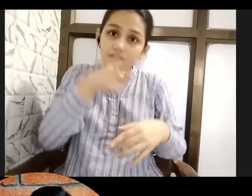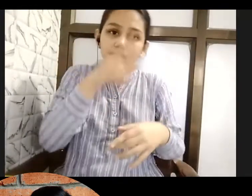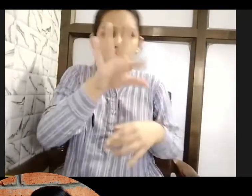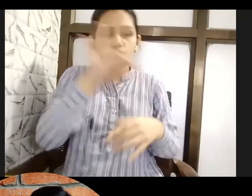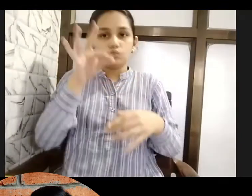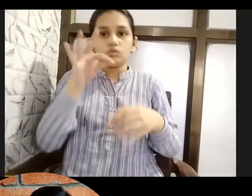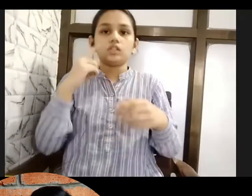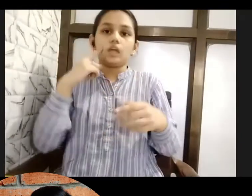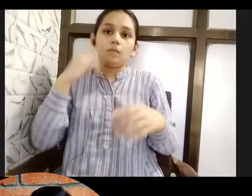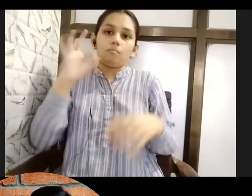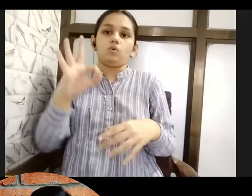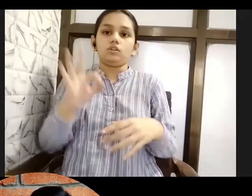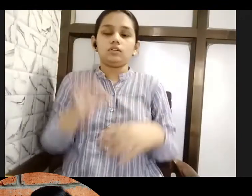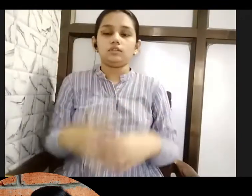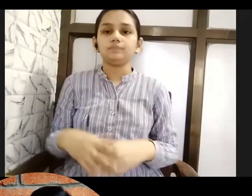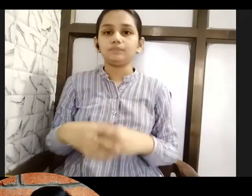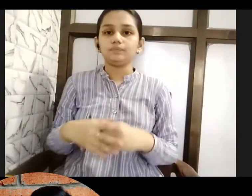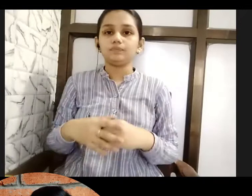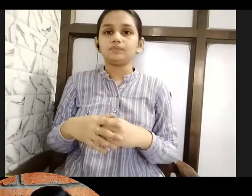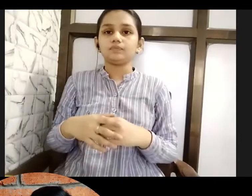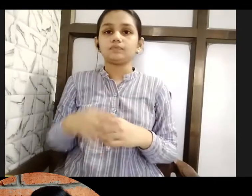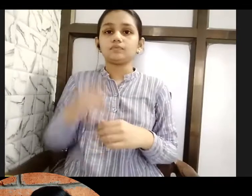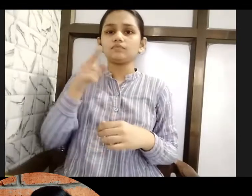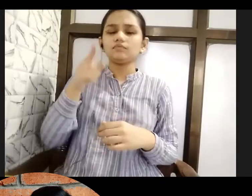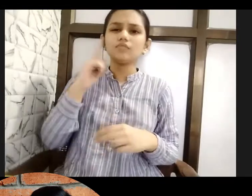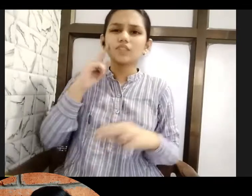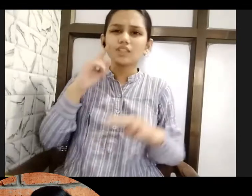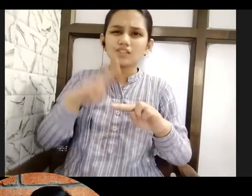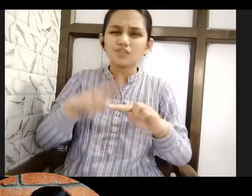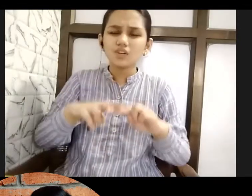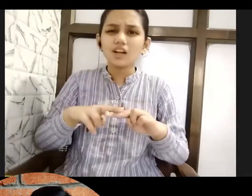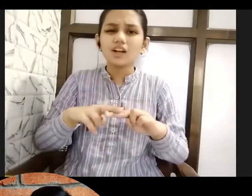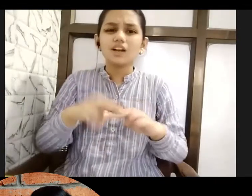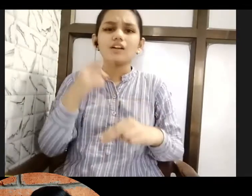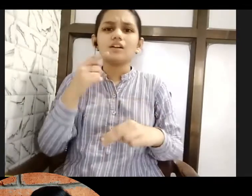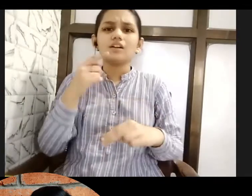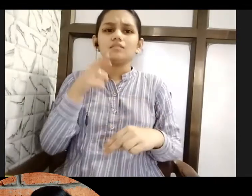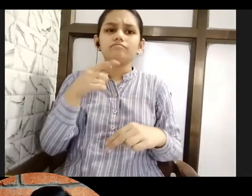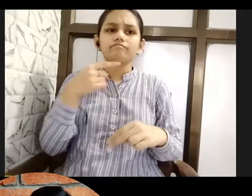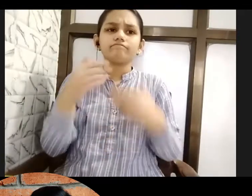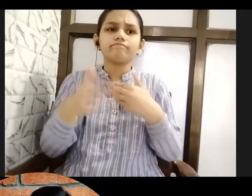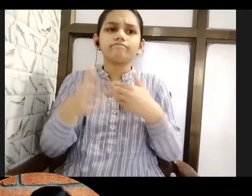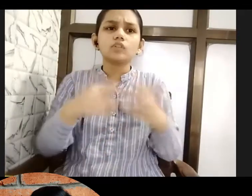Because if you don't do the right selection, you will not see the right command.